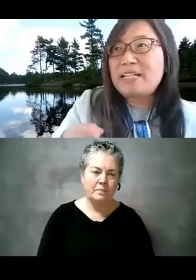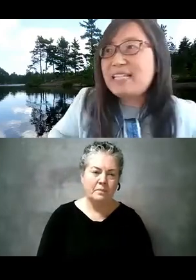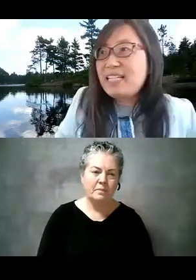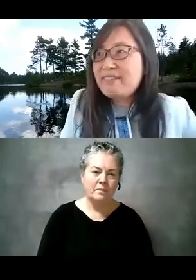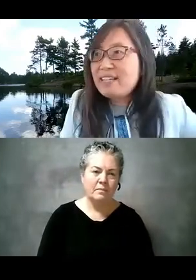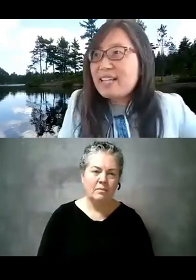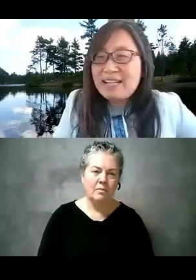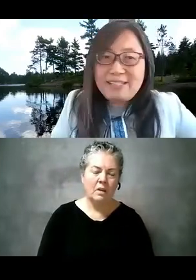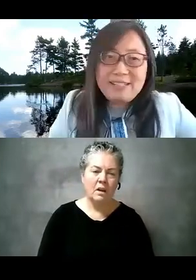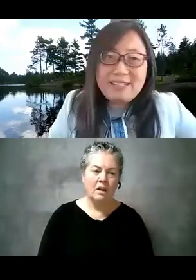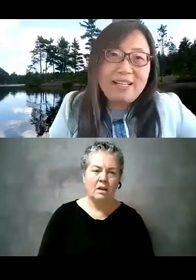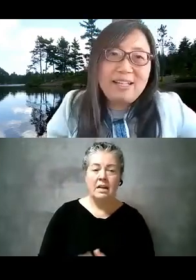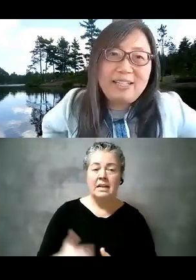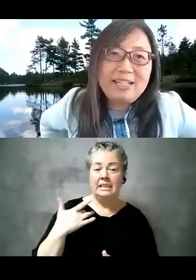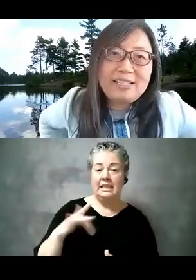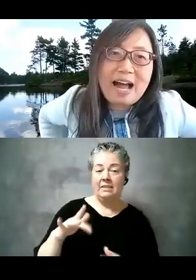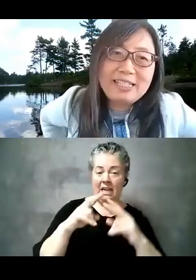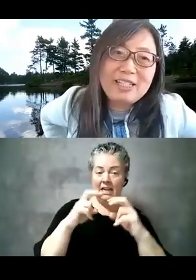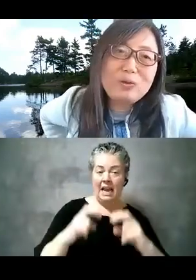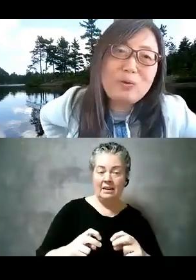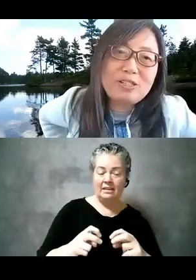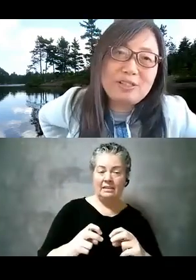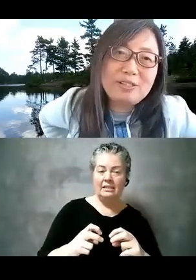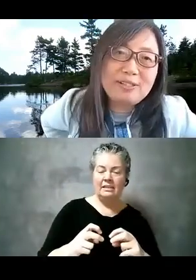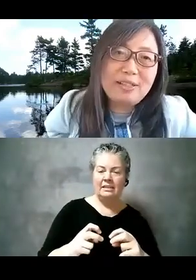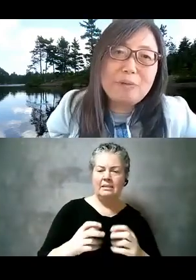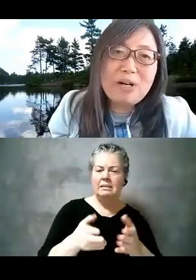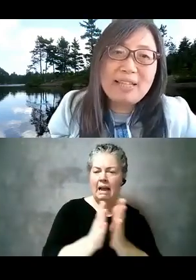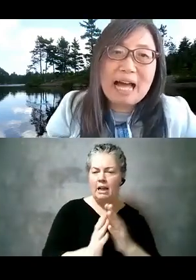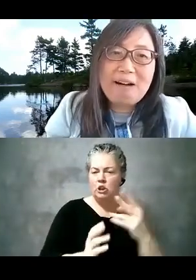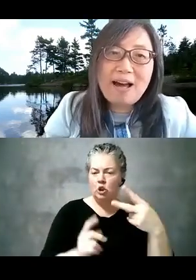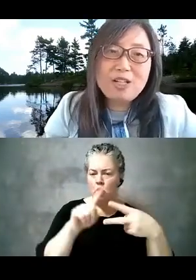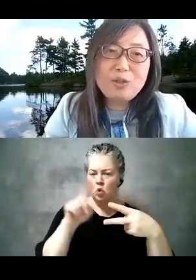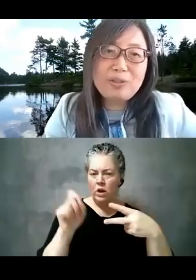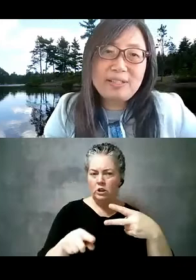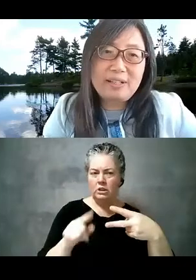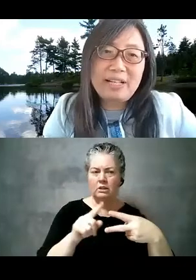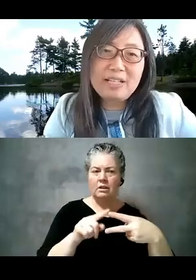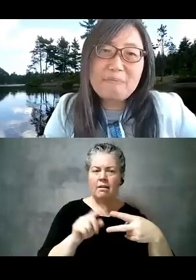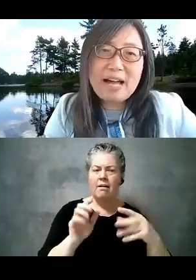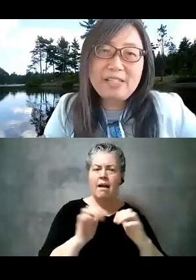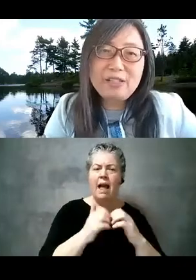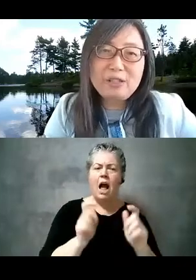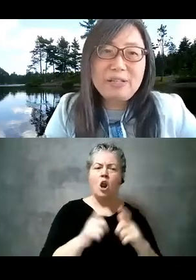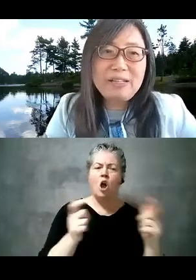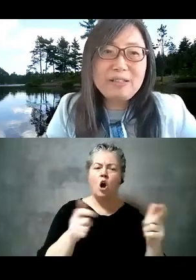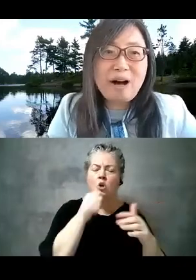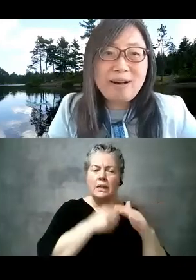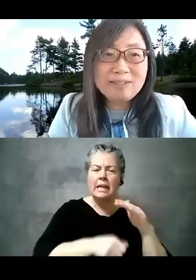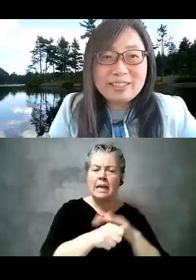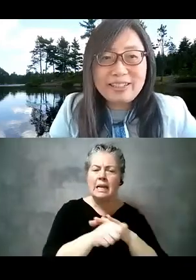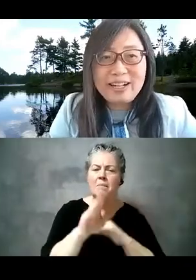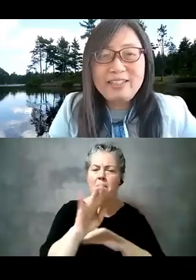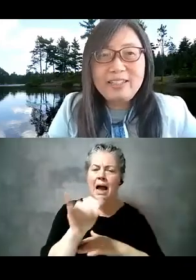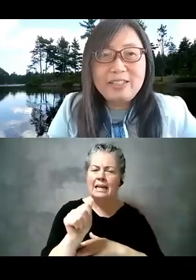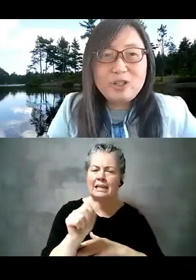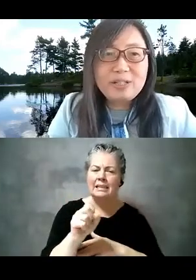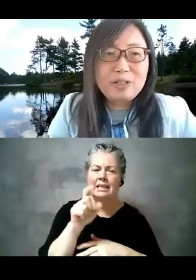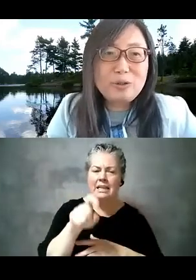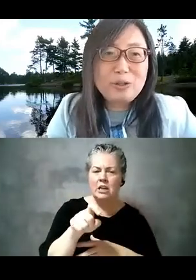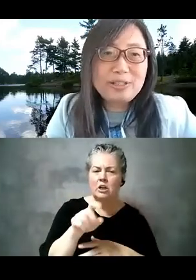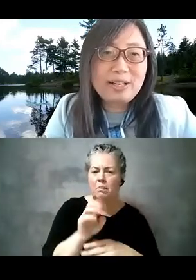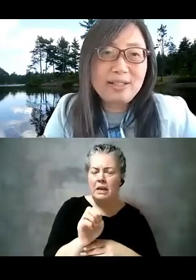So a sensitivity analysis is asking two questions. Number one, how large would a hidden bias need to be to alter the